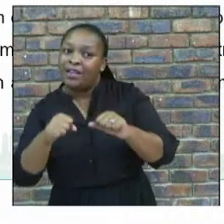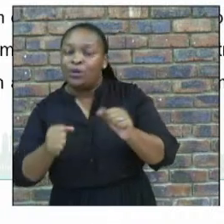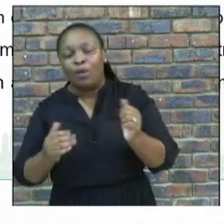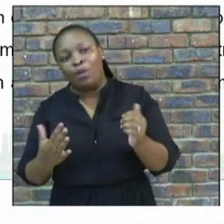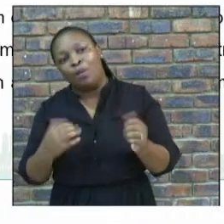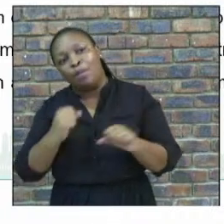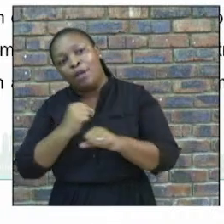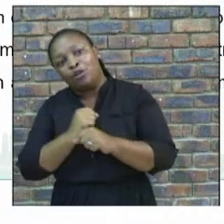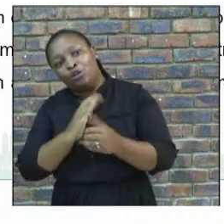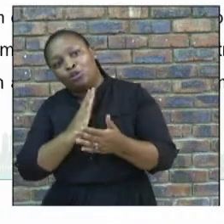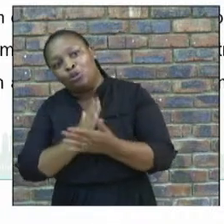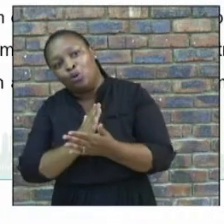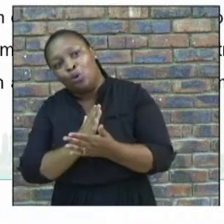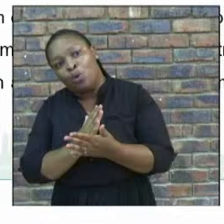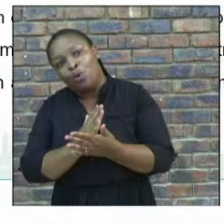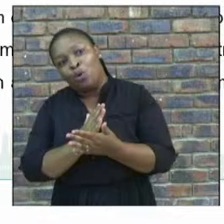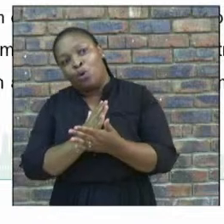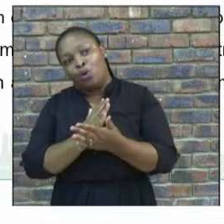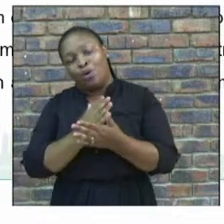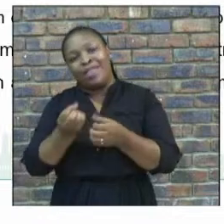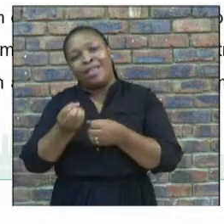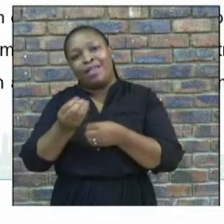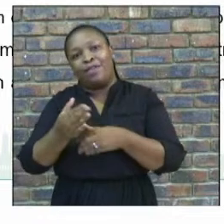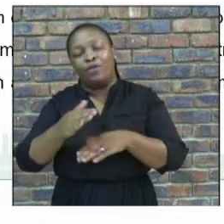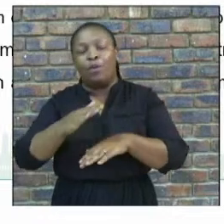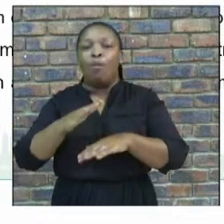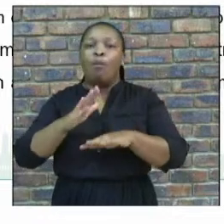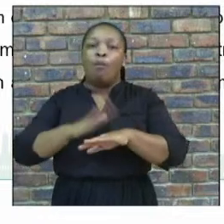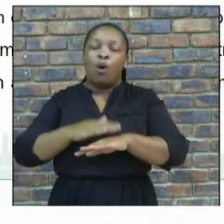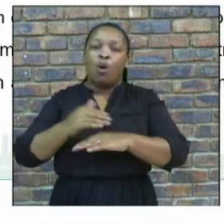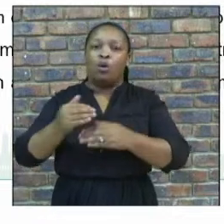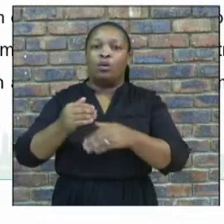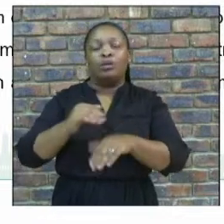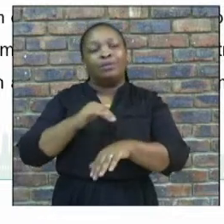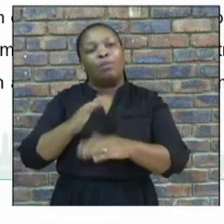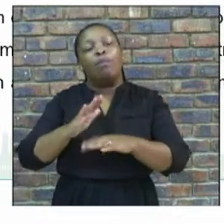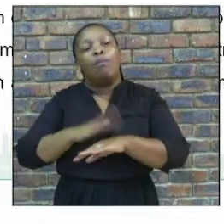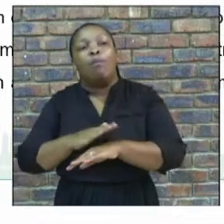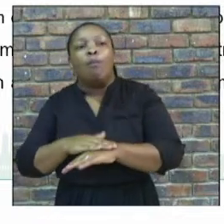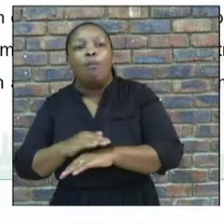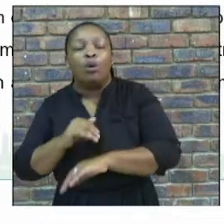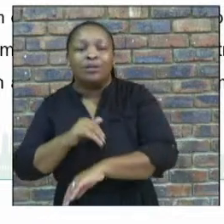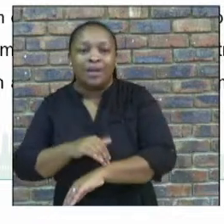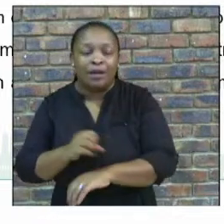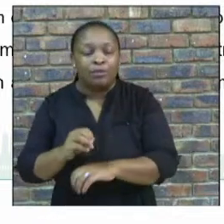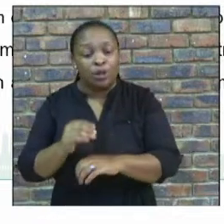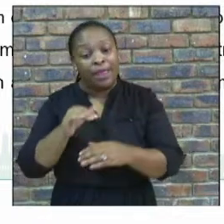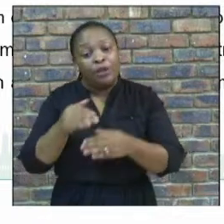there must be a unitized development of that